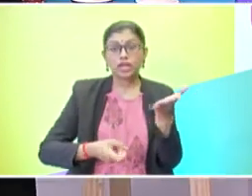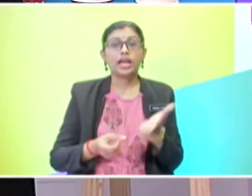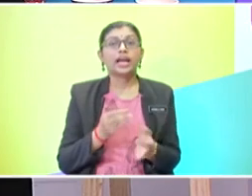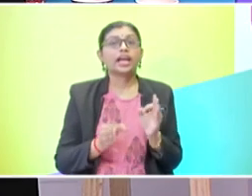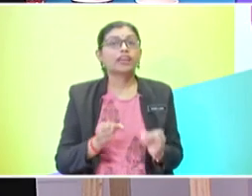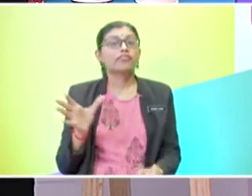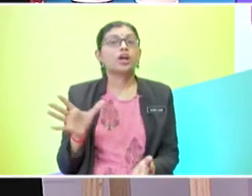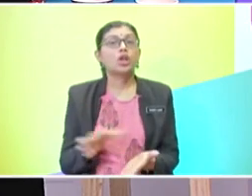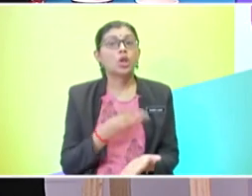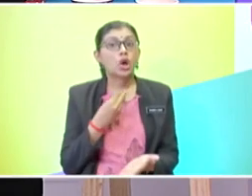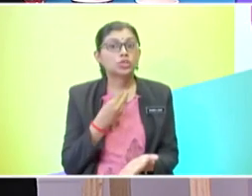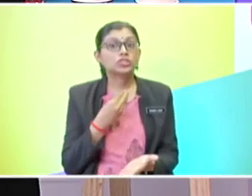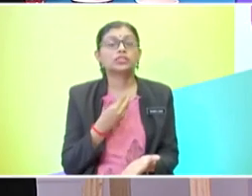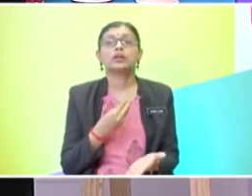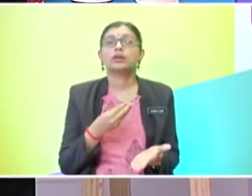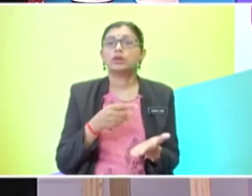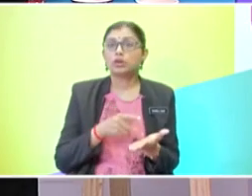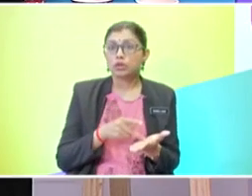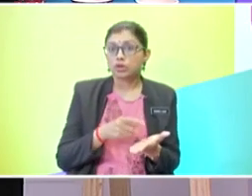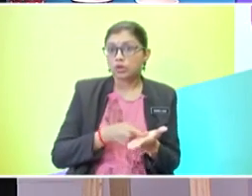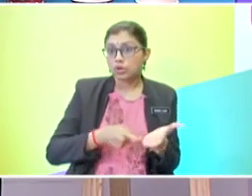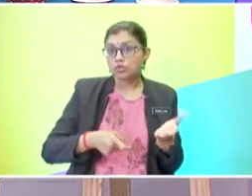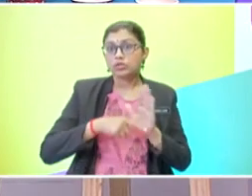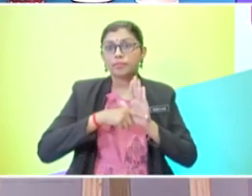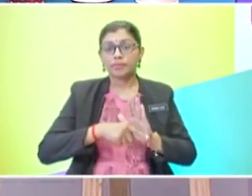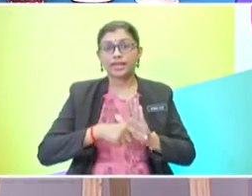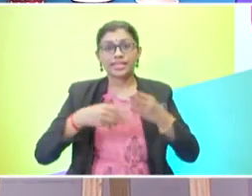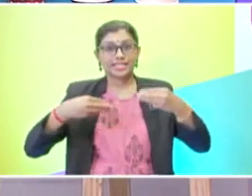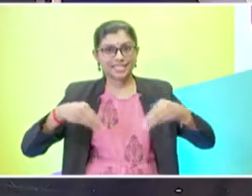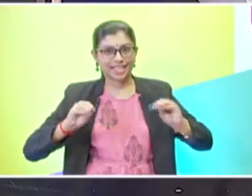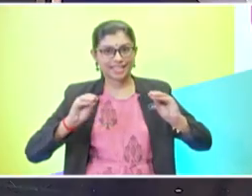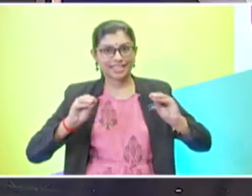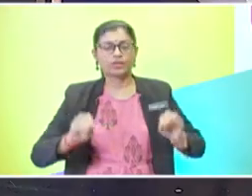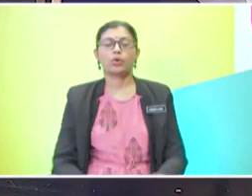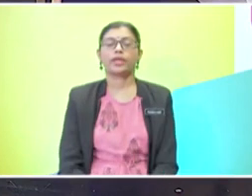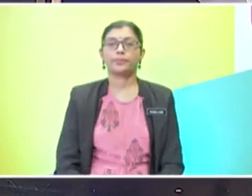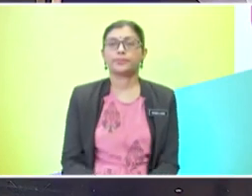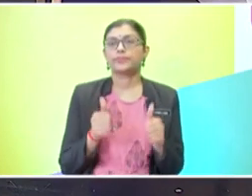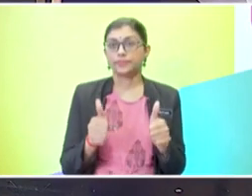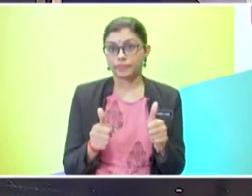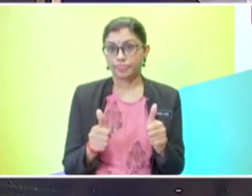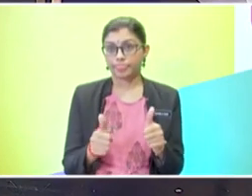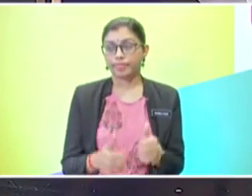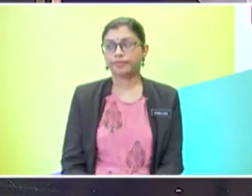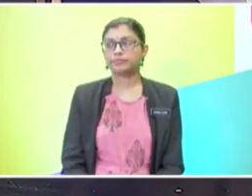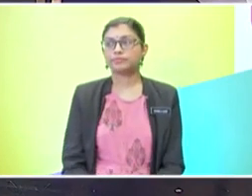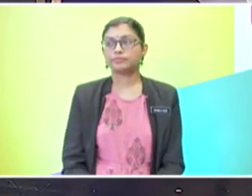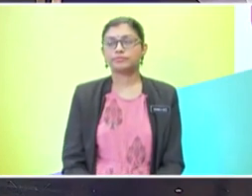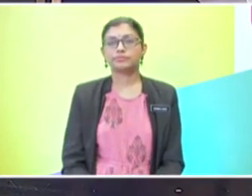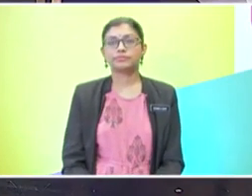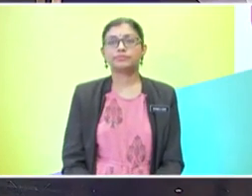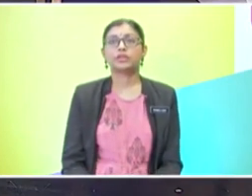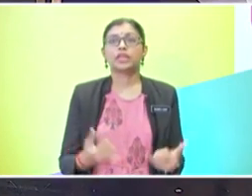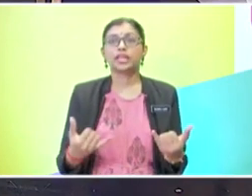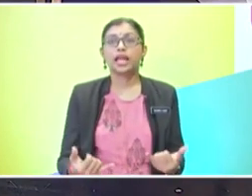price because the selling price is lower than the cost price. Okay, got it, the formulas? Yes, teacher. Okay. Okay, next we move on. Okay,